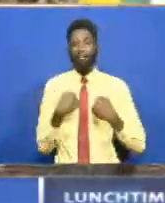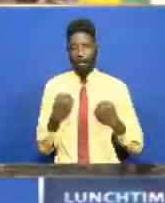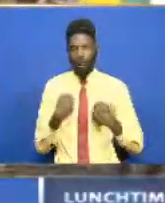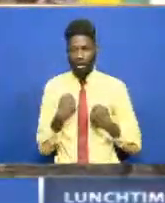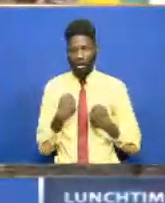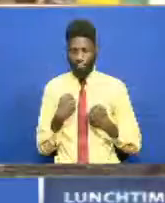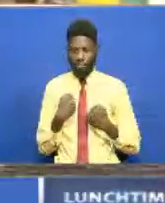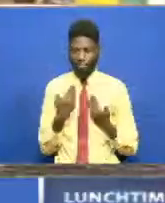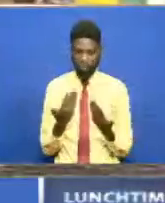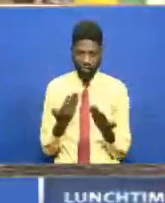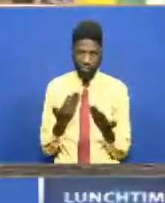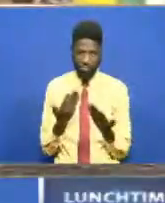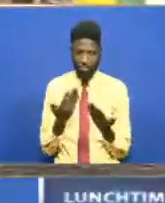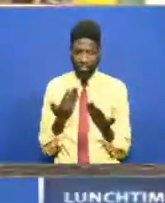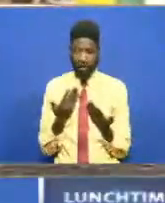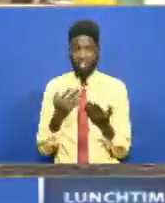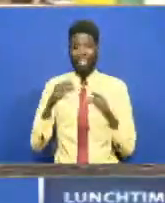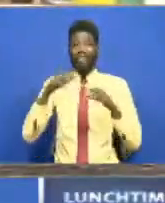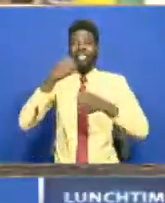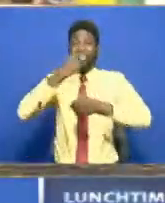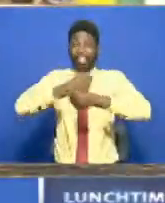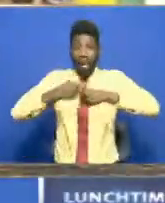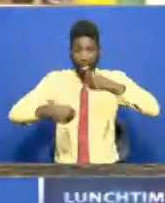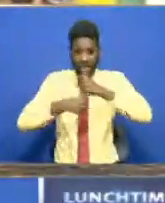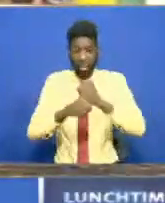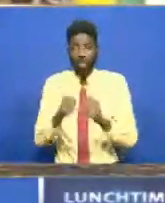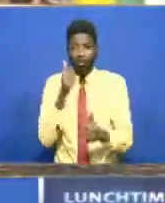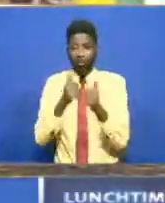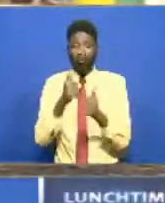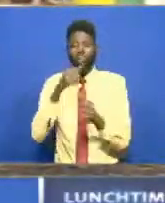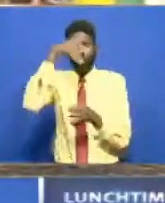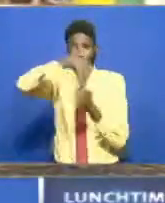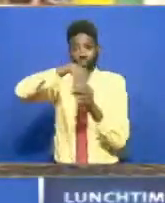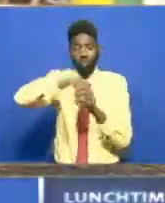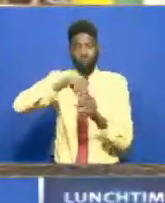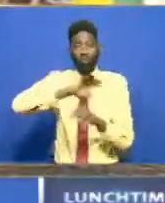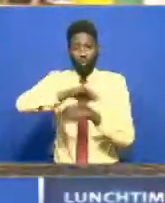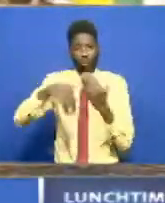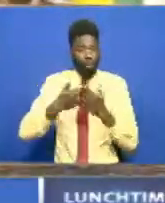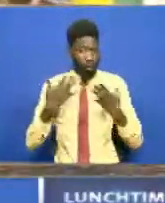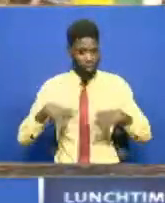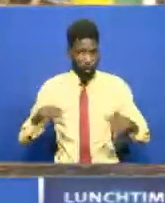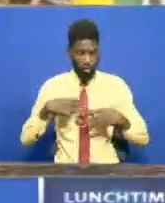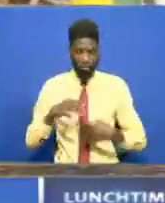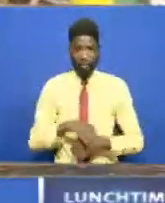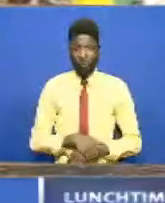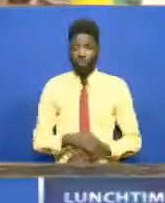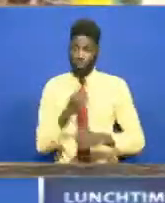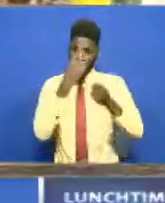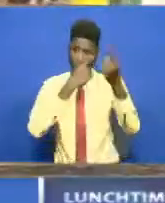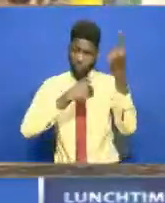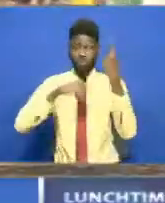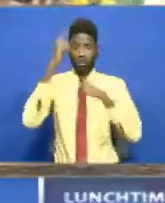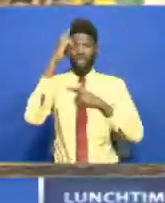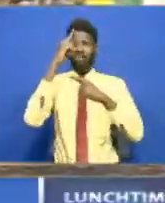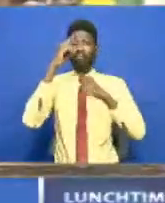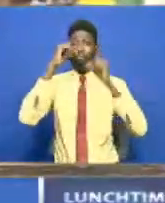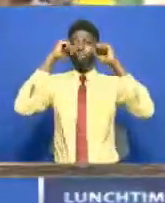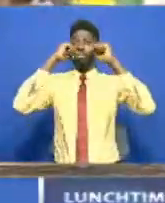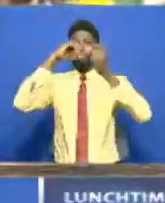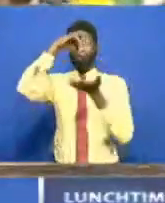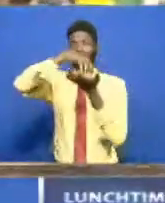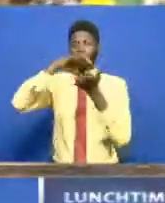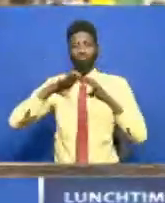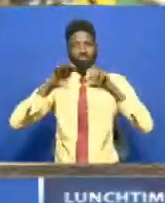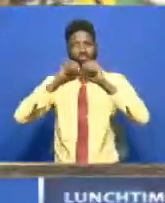an inclusivity structure where the winner takes it, but the loser goes home with something. That is